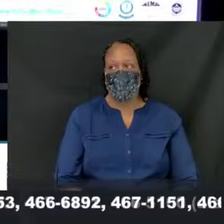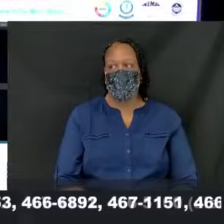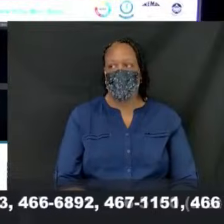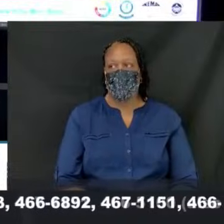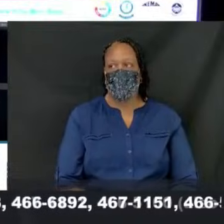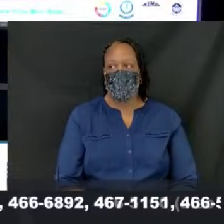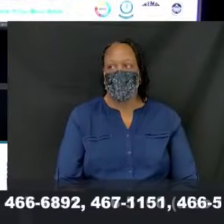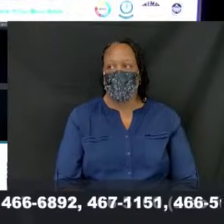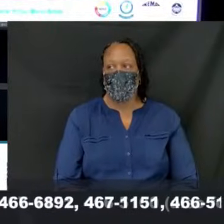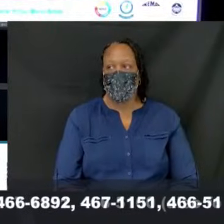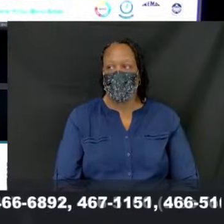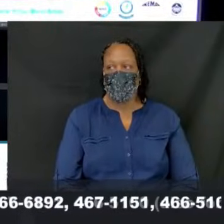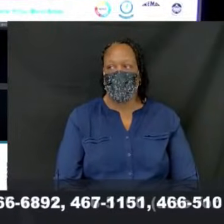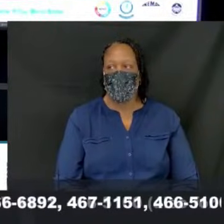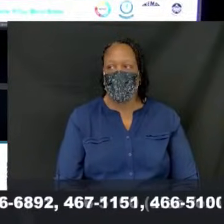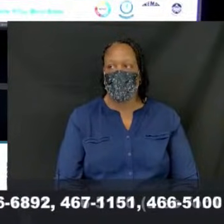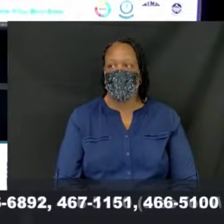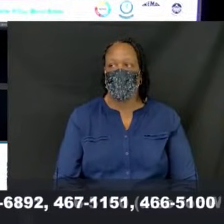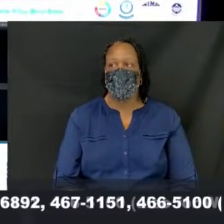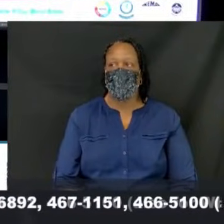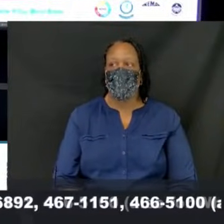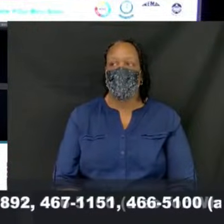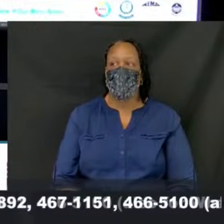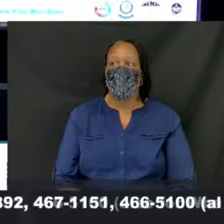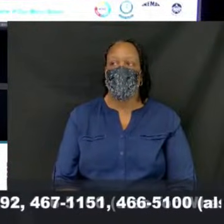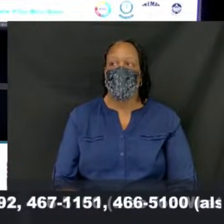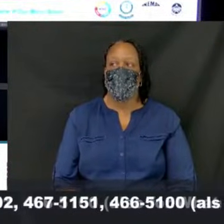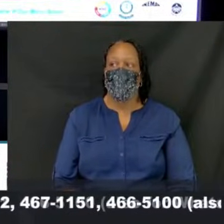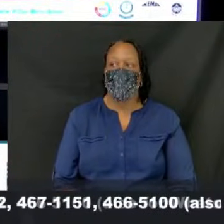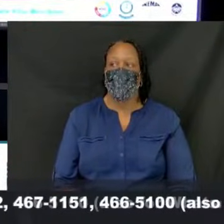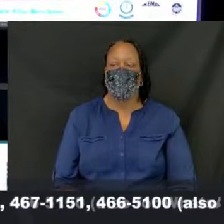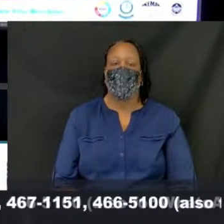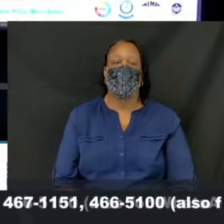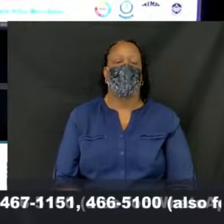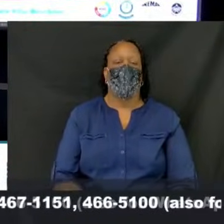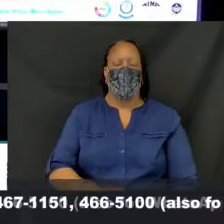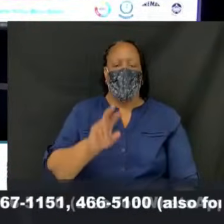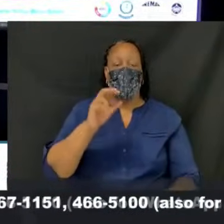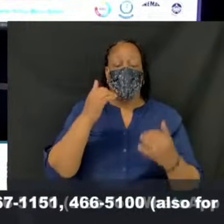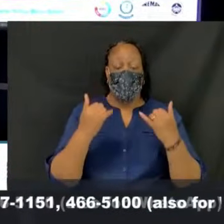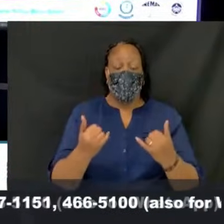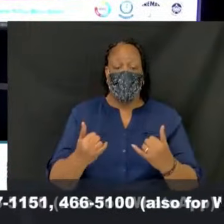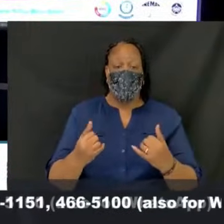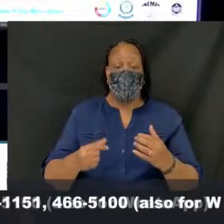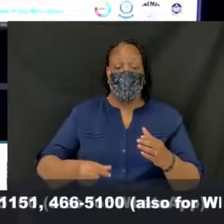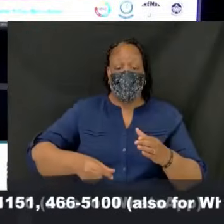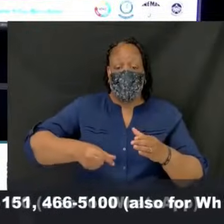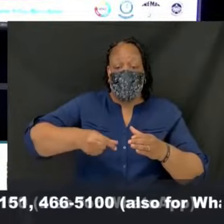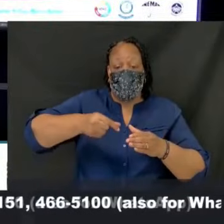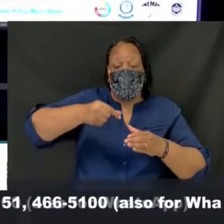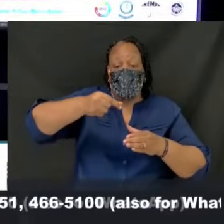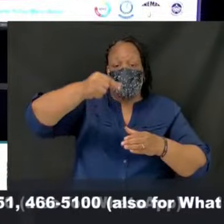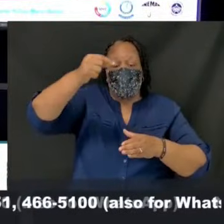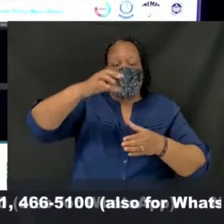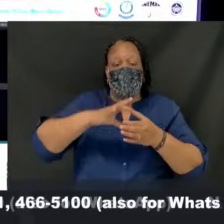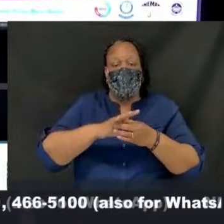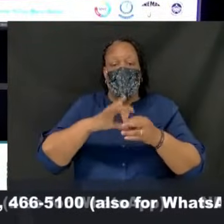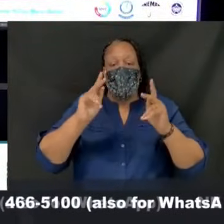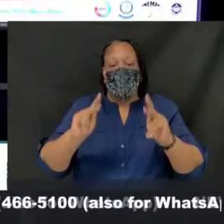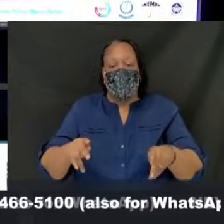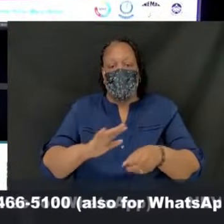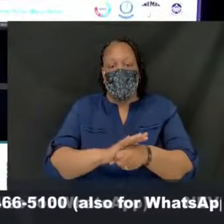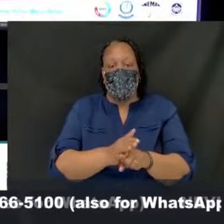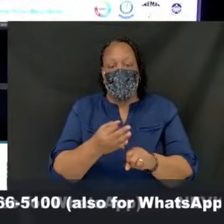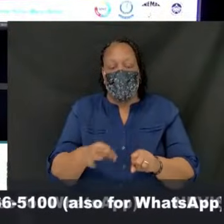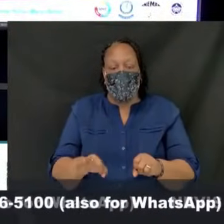I think I answered that question before. We started this third wave before the CPL. The wave has continued, and we have no evidence